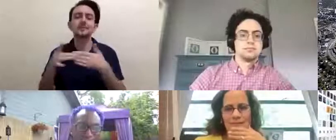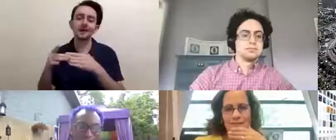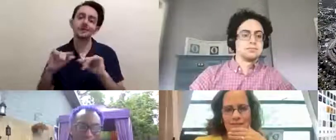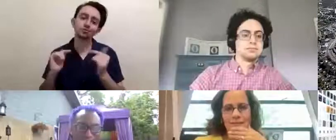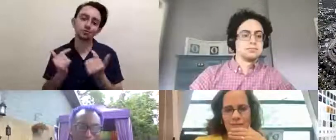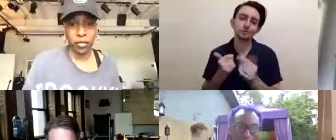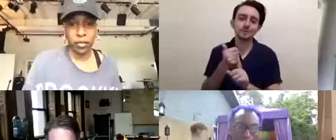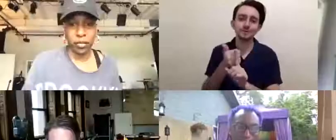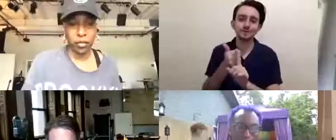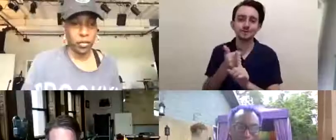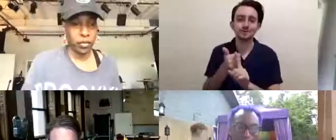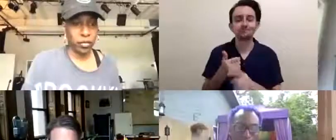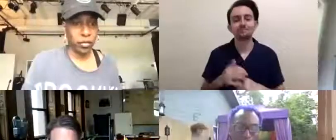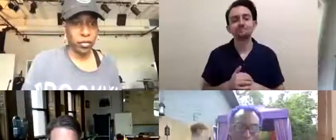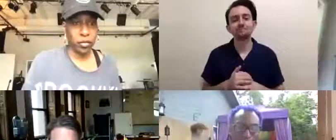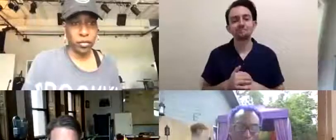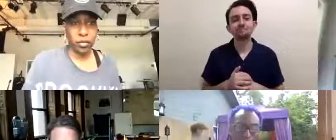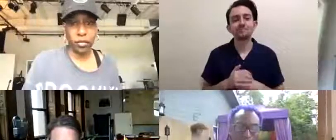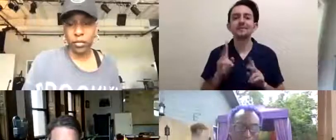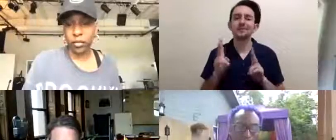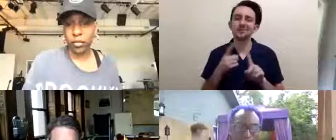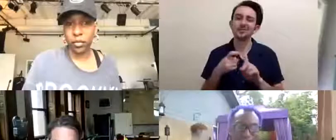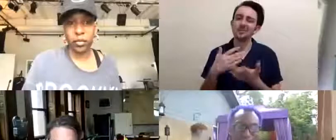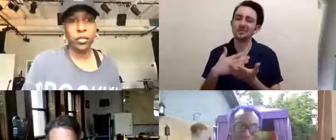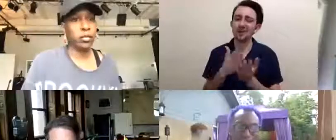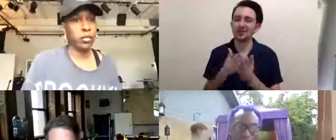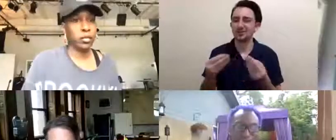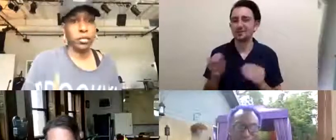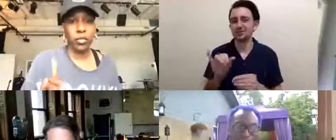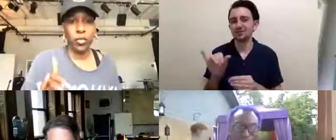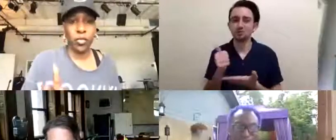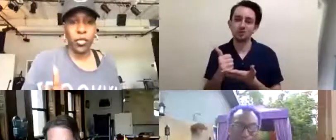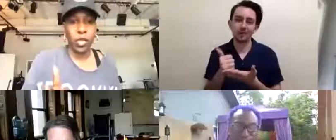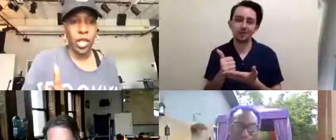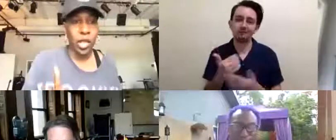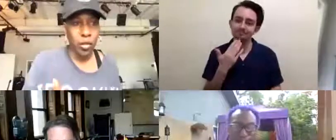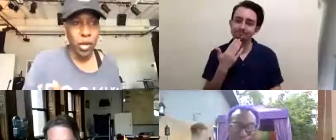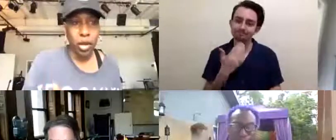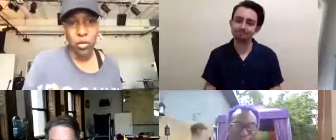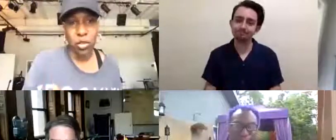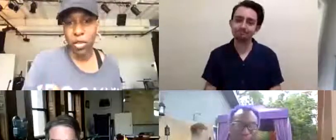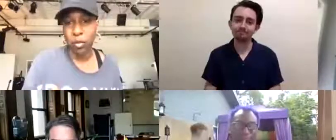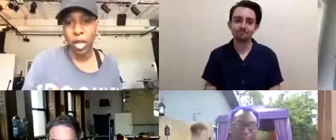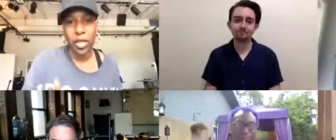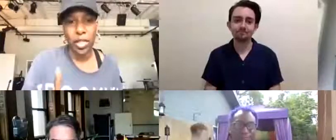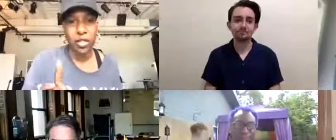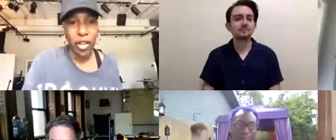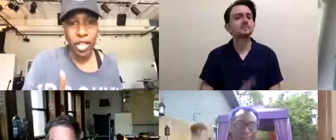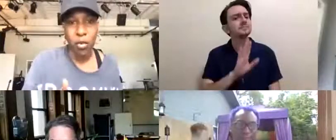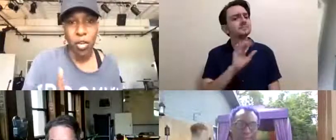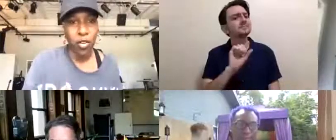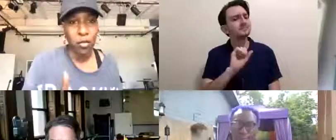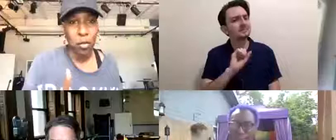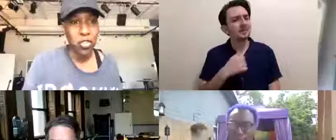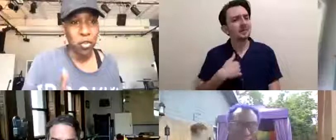certainly folks from budget office as well will help with that. That's what I was wondering about. Is there